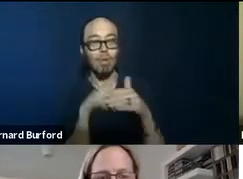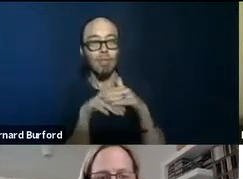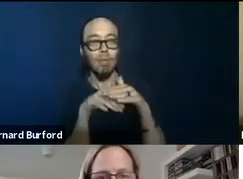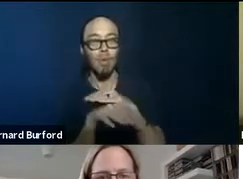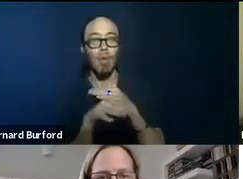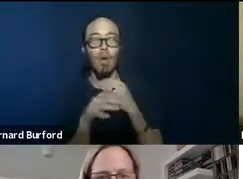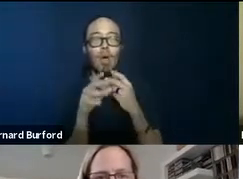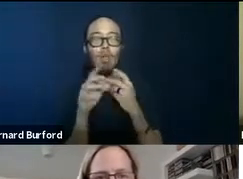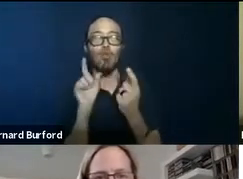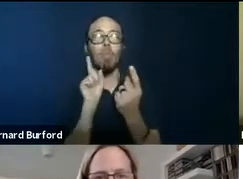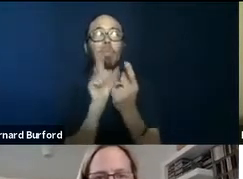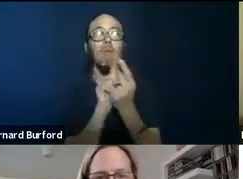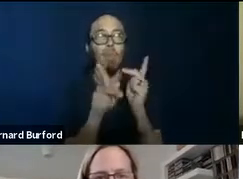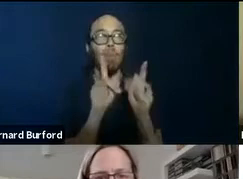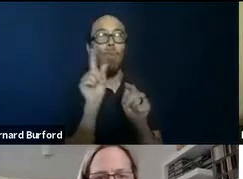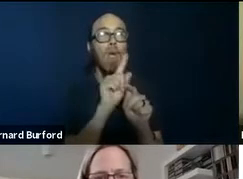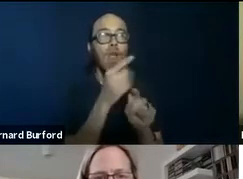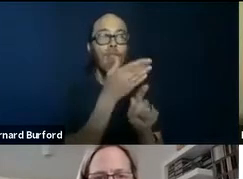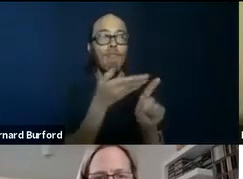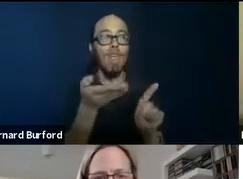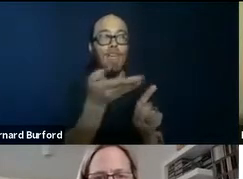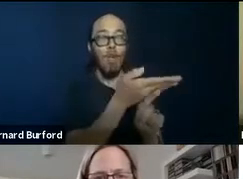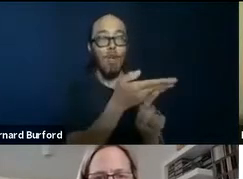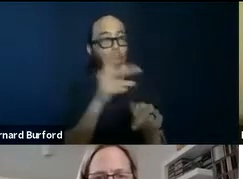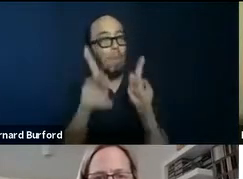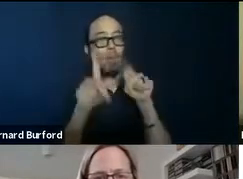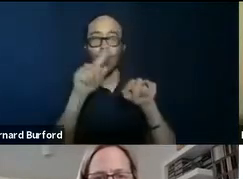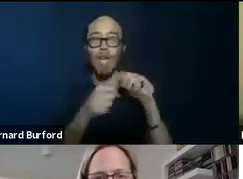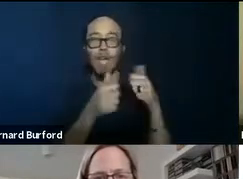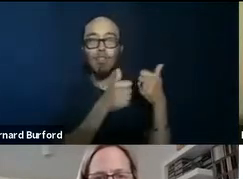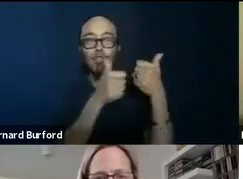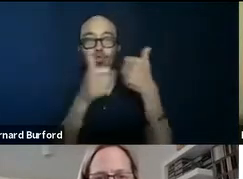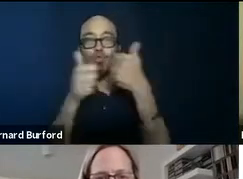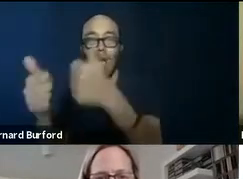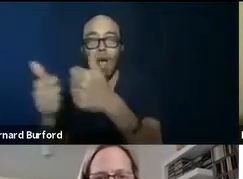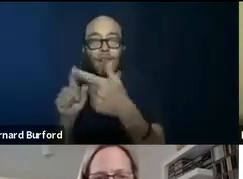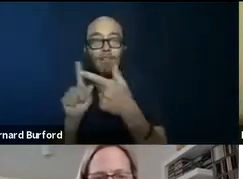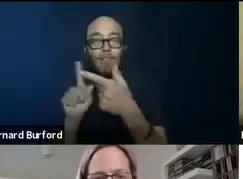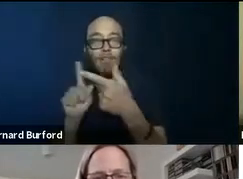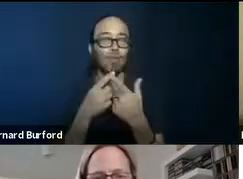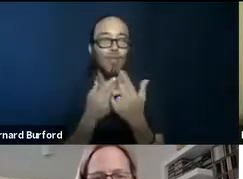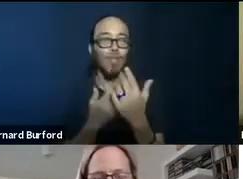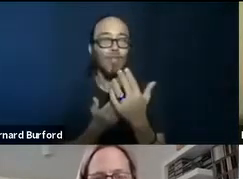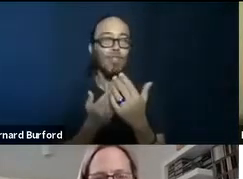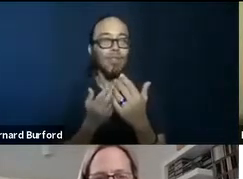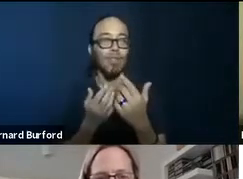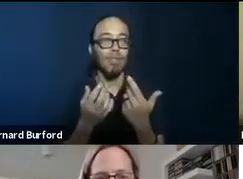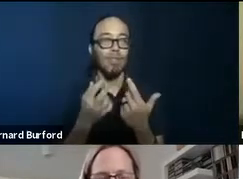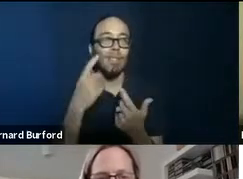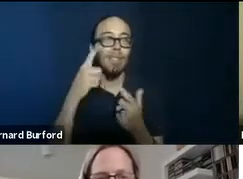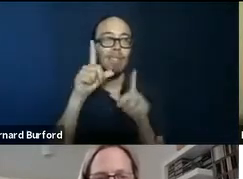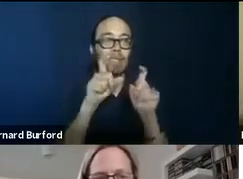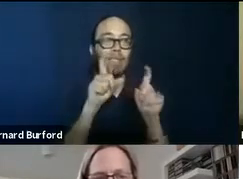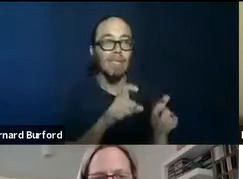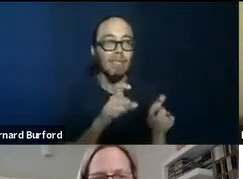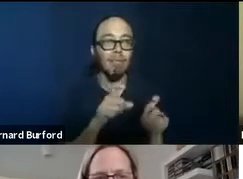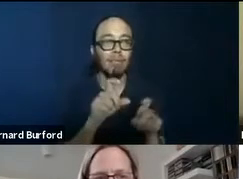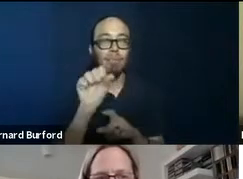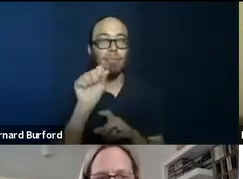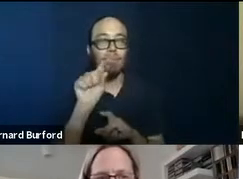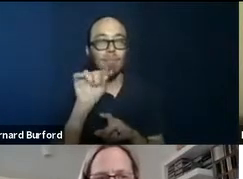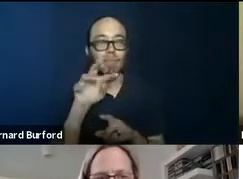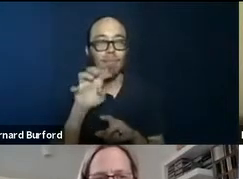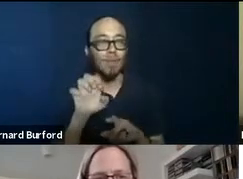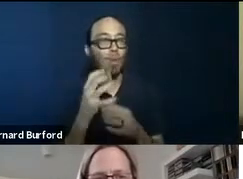they are. And when people can't drive to drive through testing sites in the United States or wait in long lines miles from